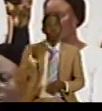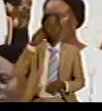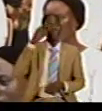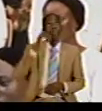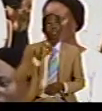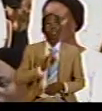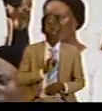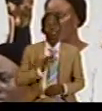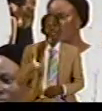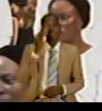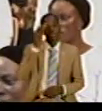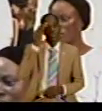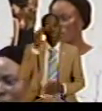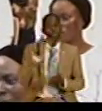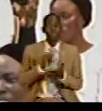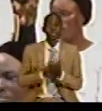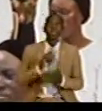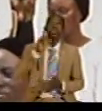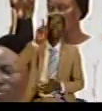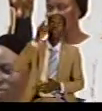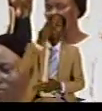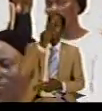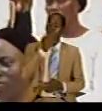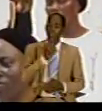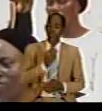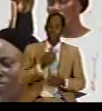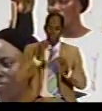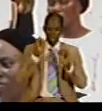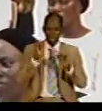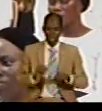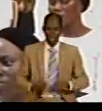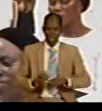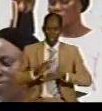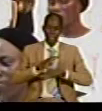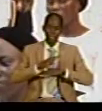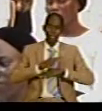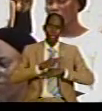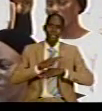know that He alone can